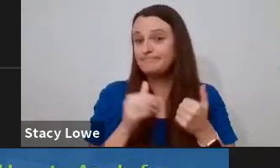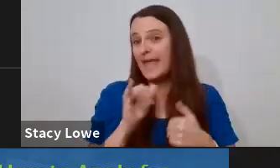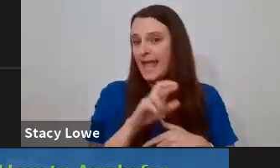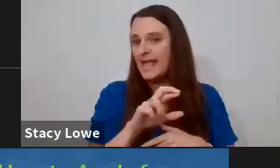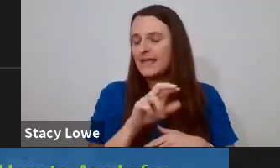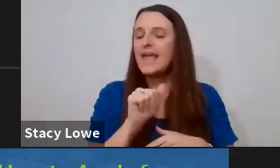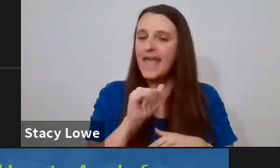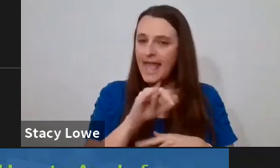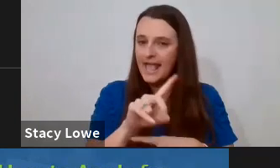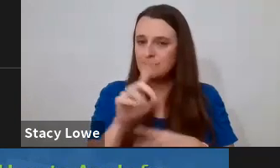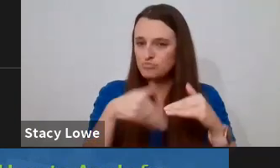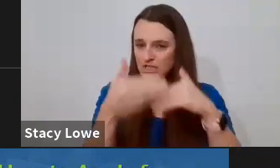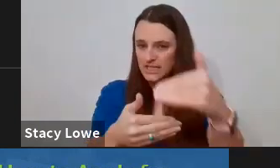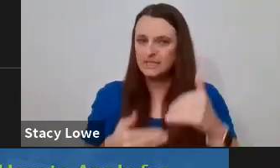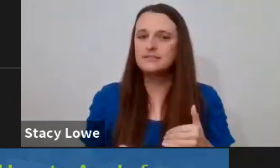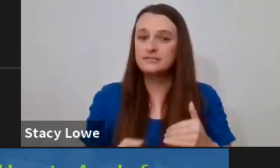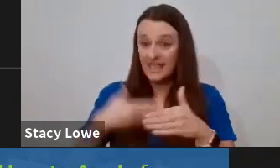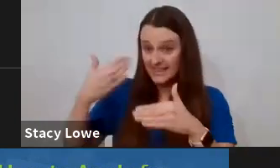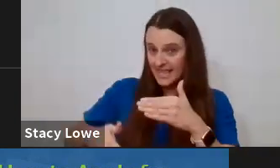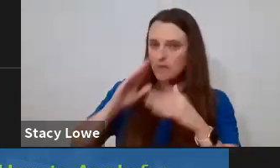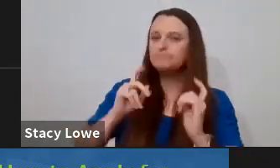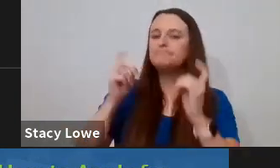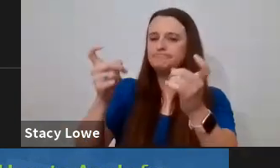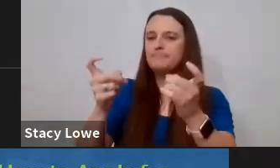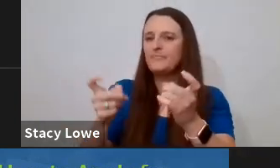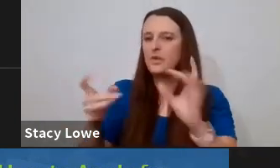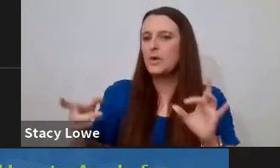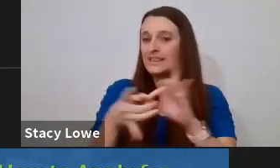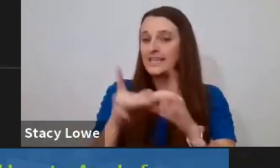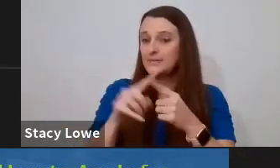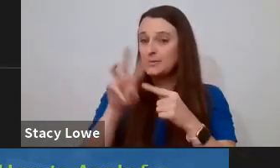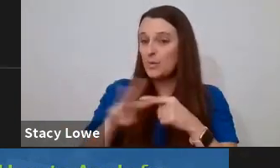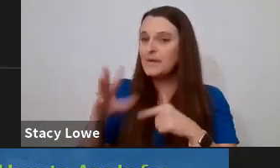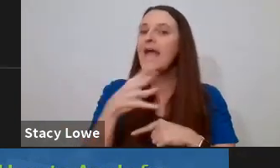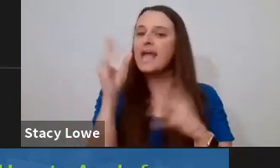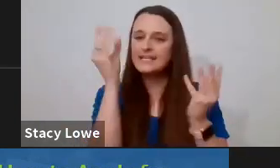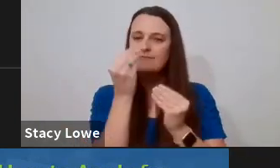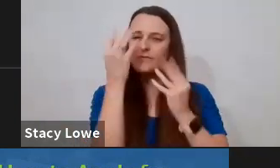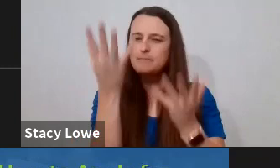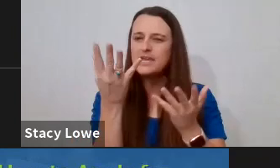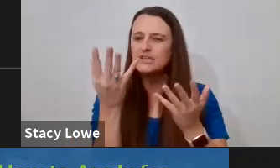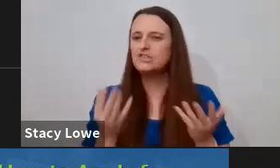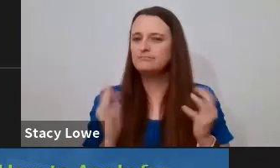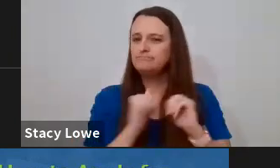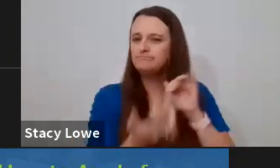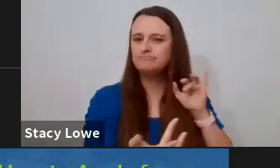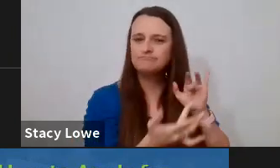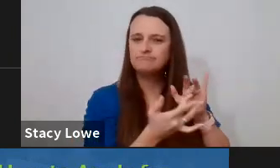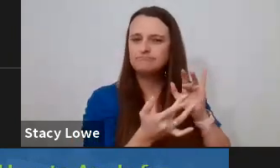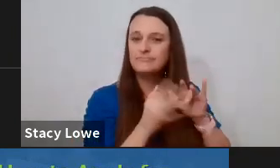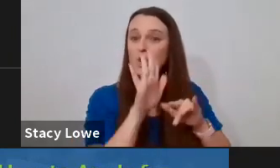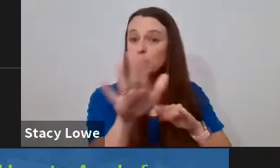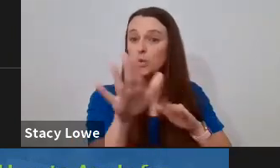will provide the link to our website at the end and information on how to contact your student's